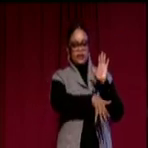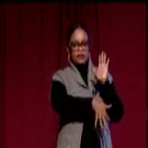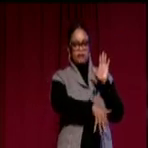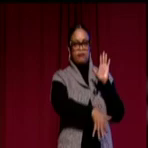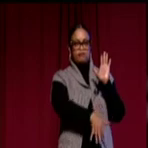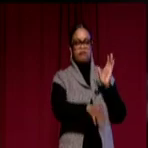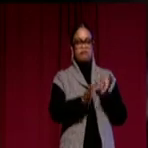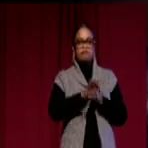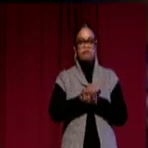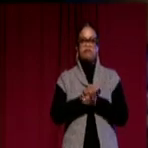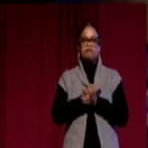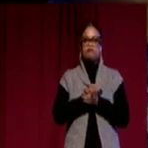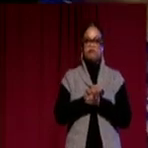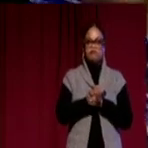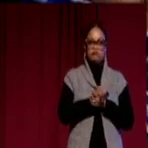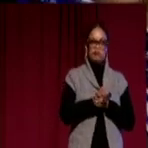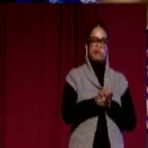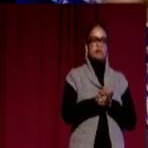veins.